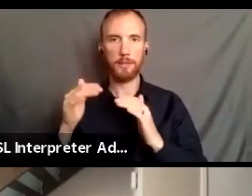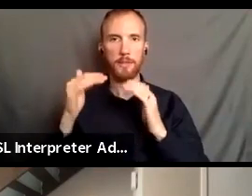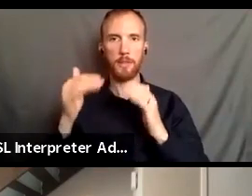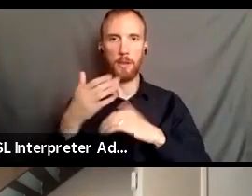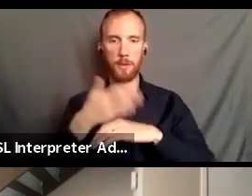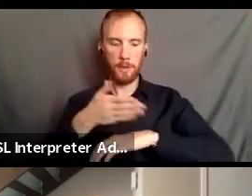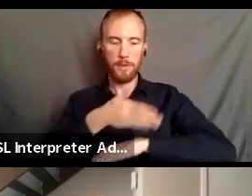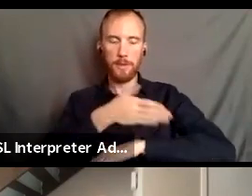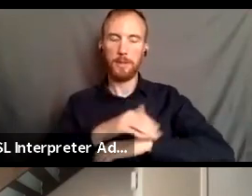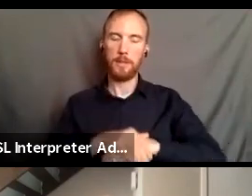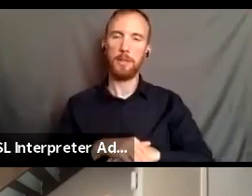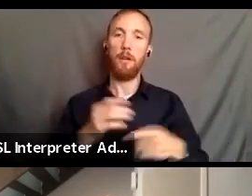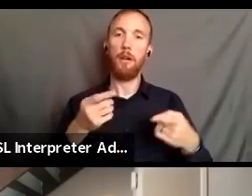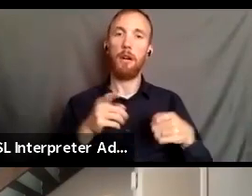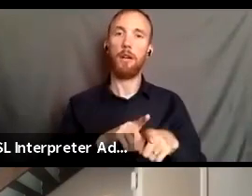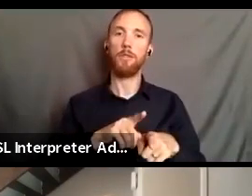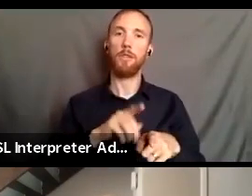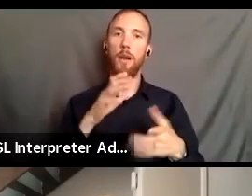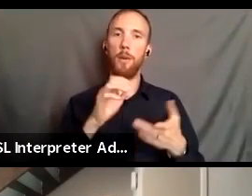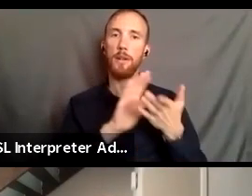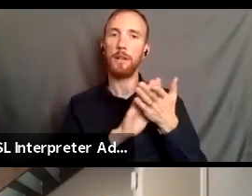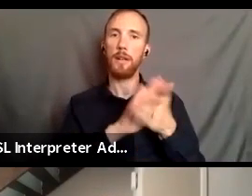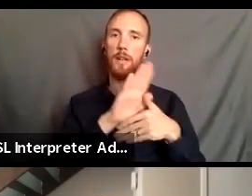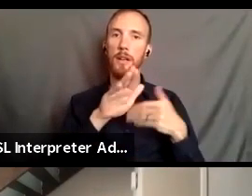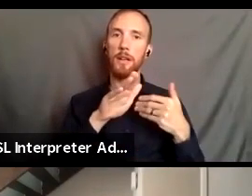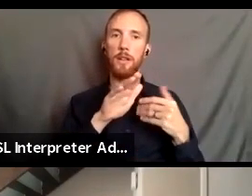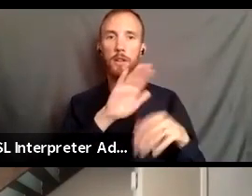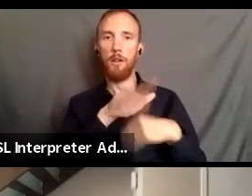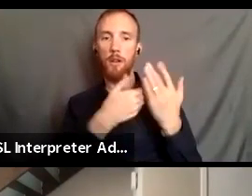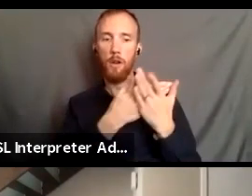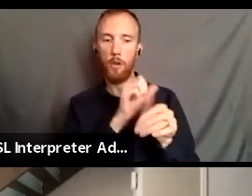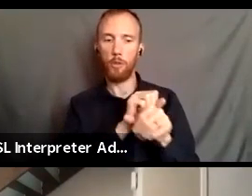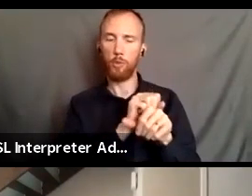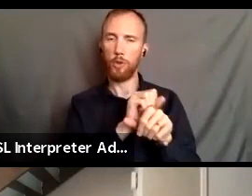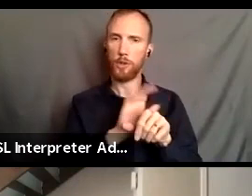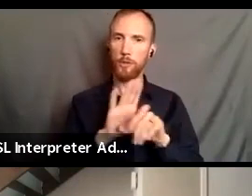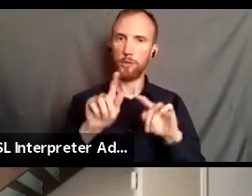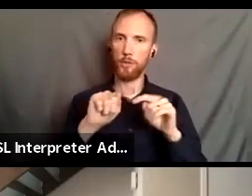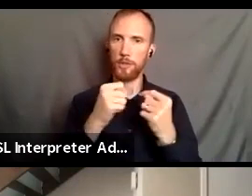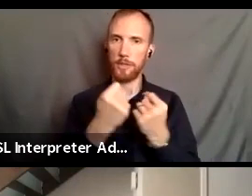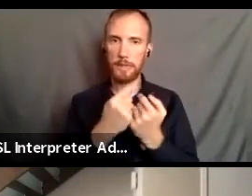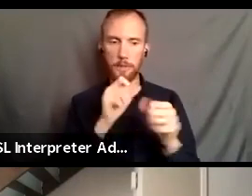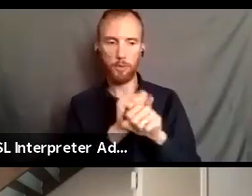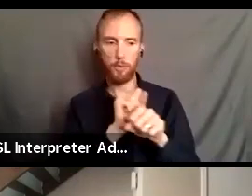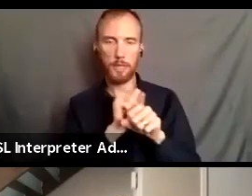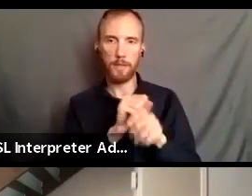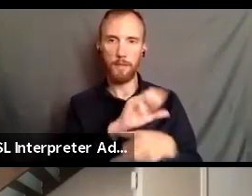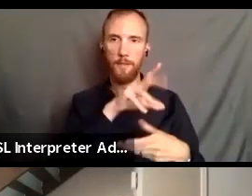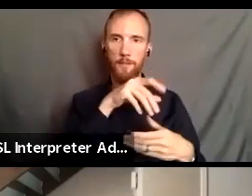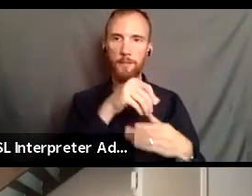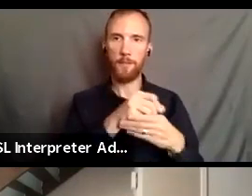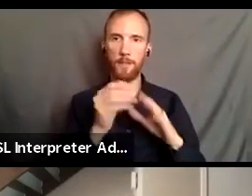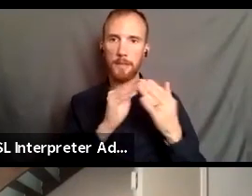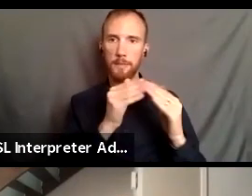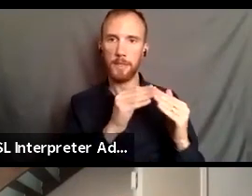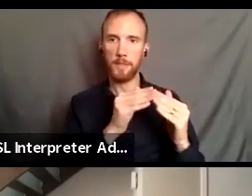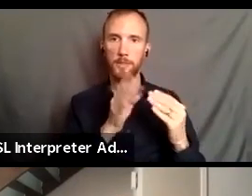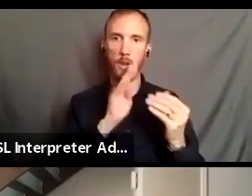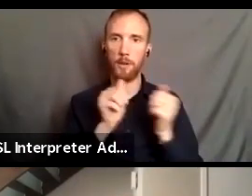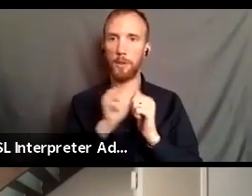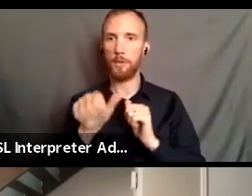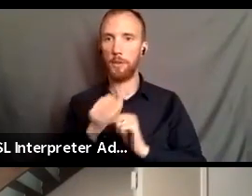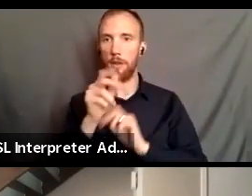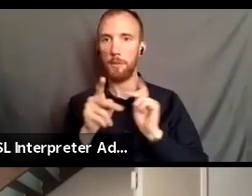work that the team did to engage the community i in conversations with people from other school districts